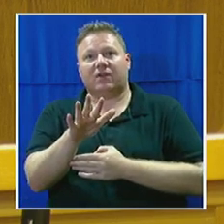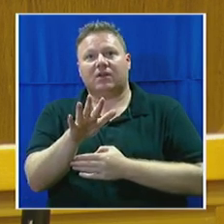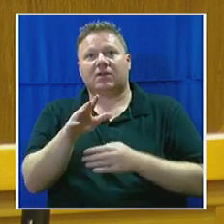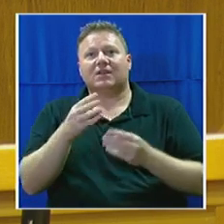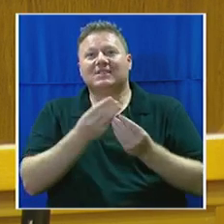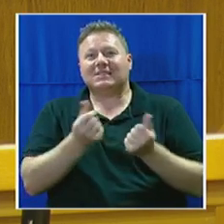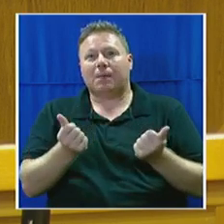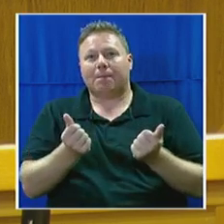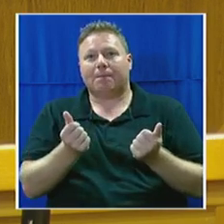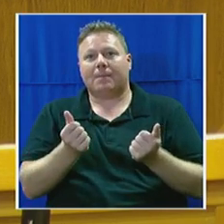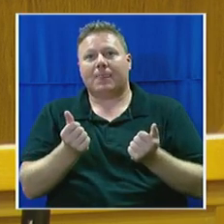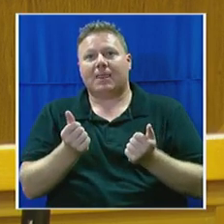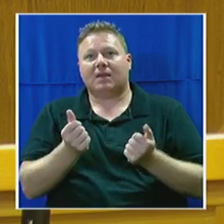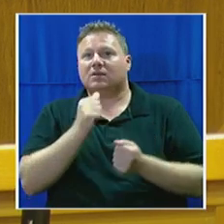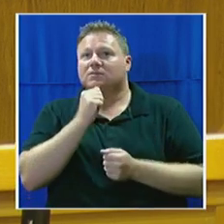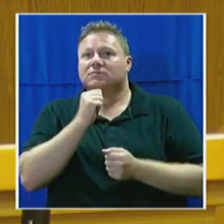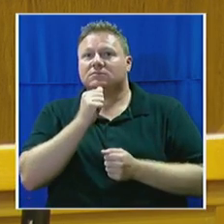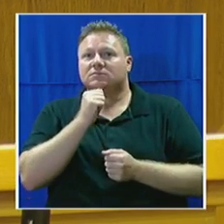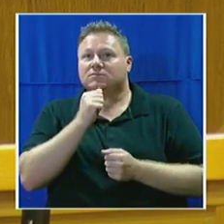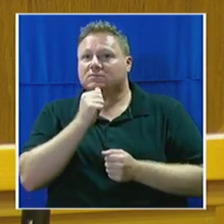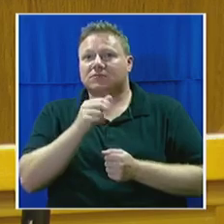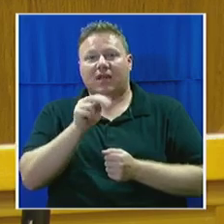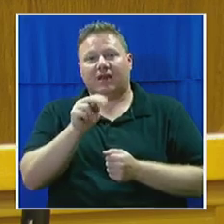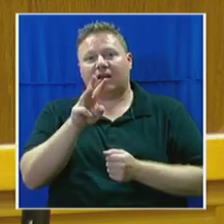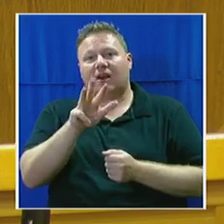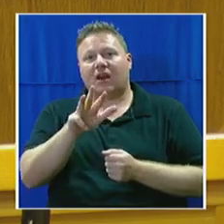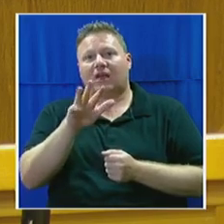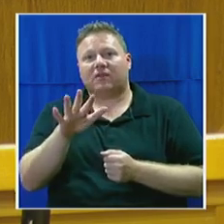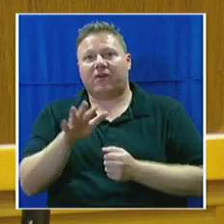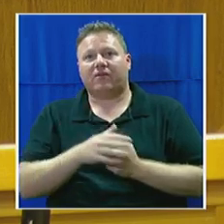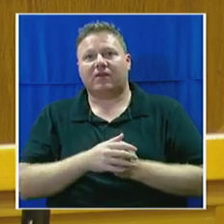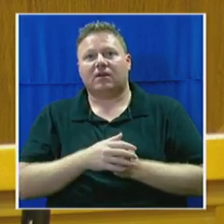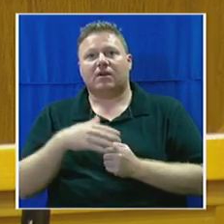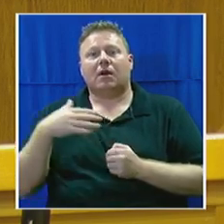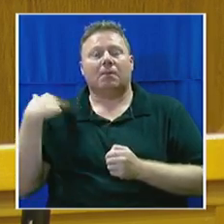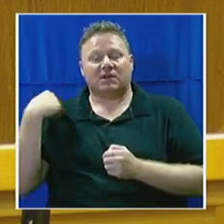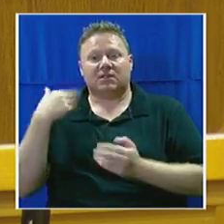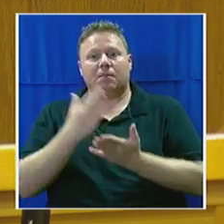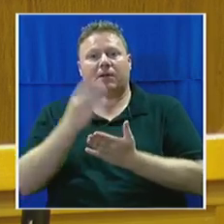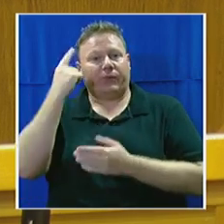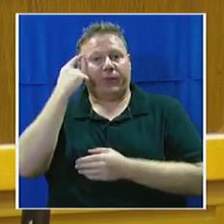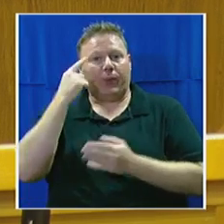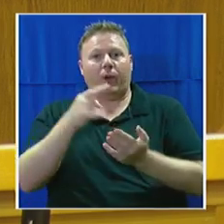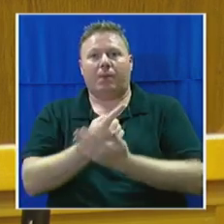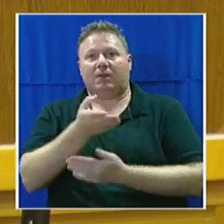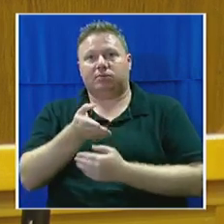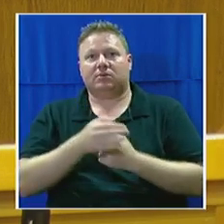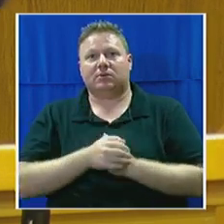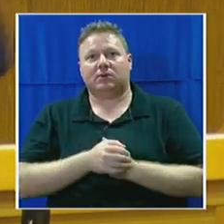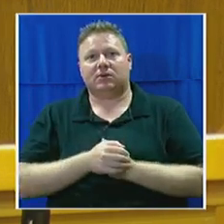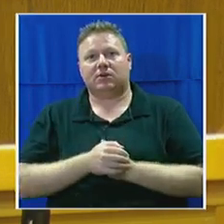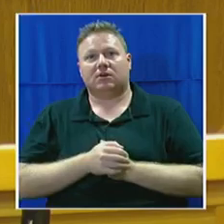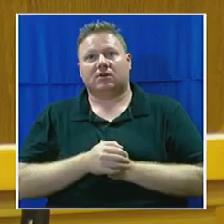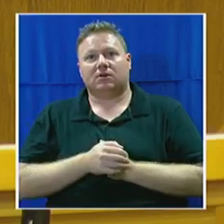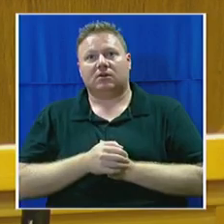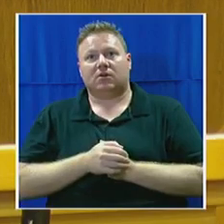them don't have the actual N95. So I think the minister must take cognizance of that, and the department, and just check that